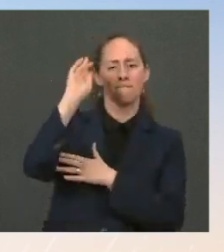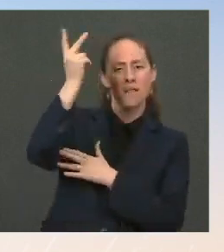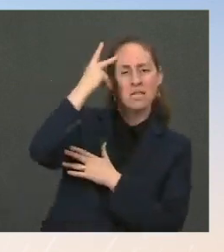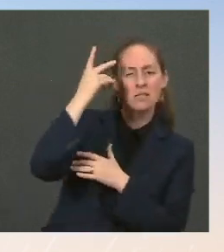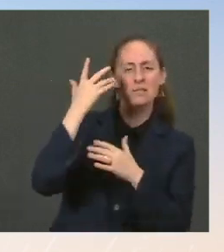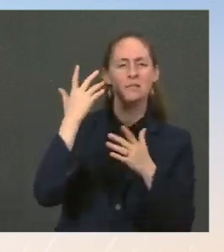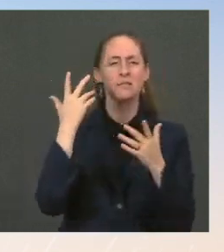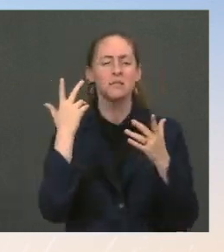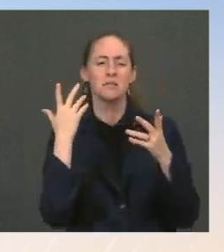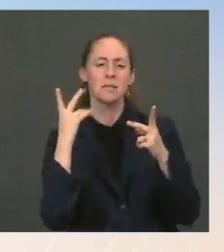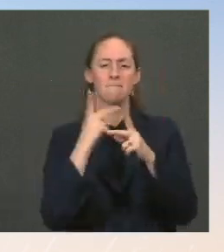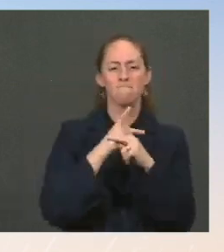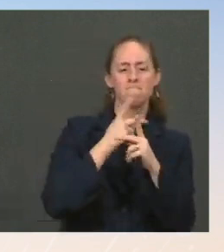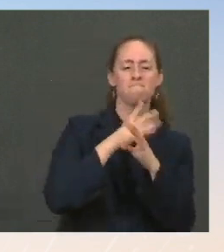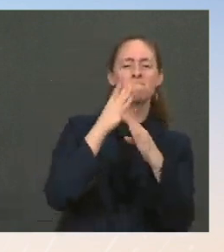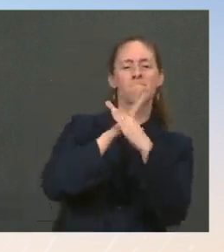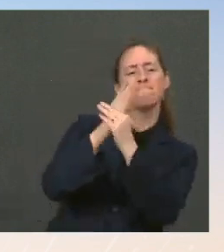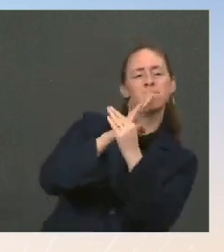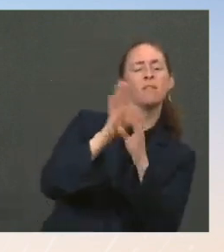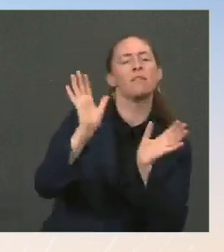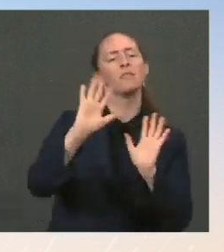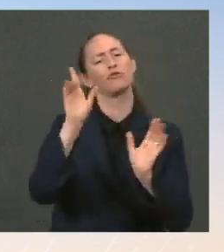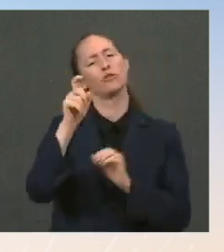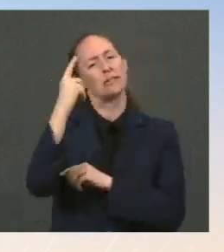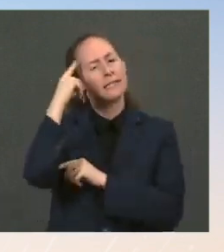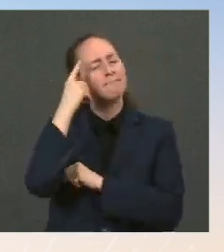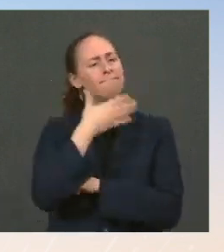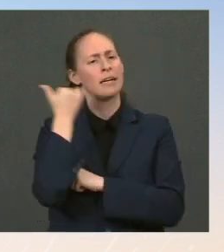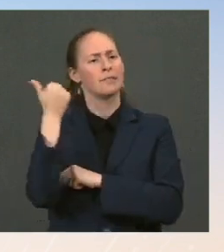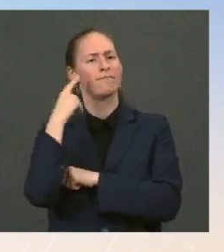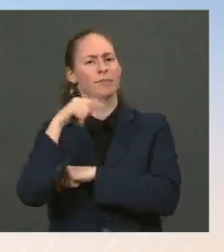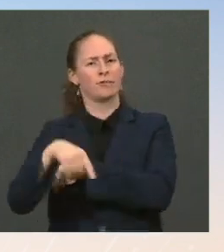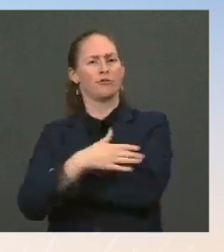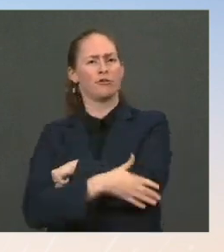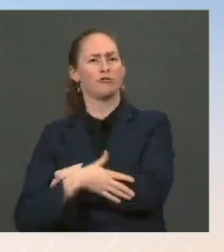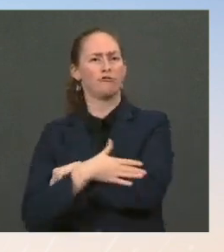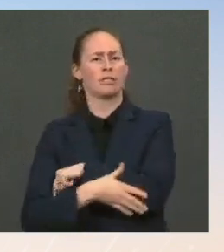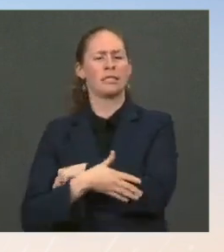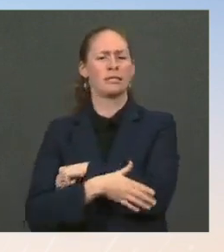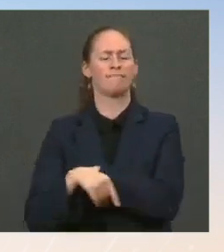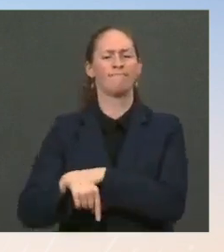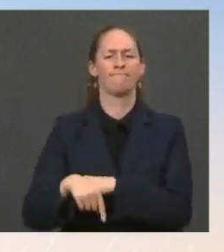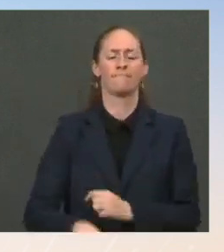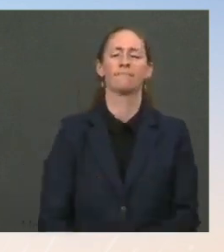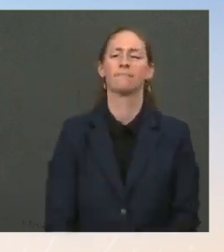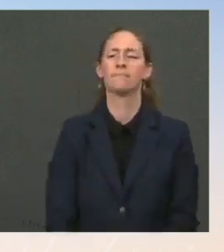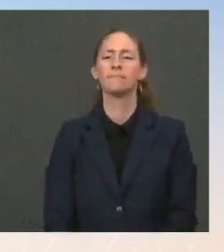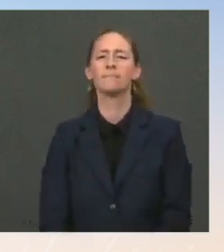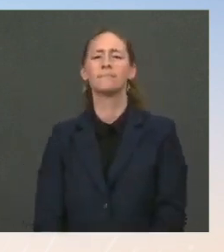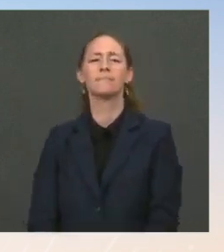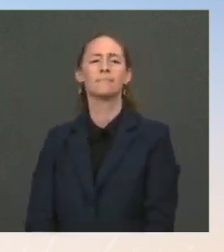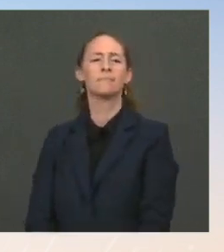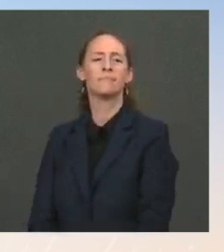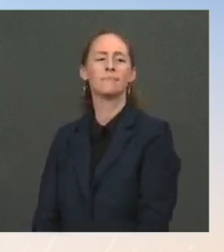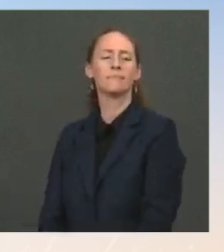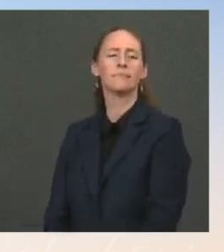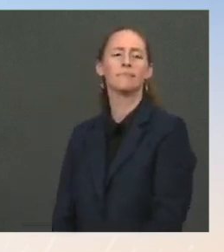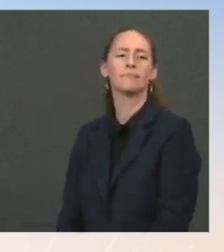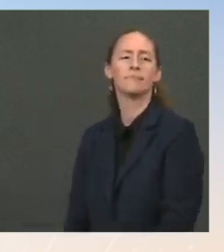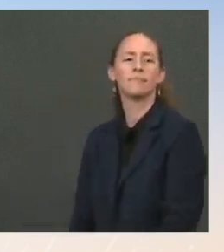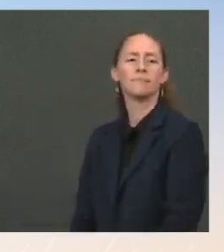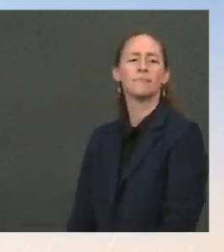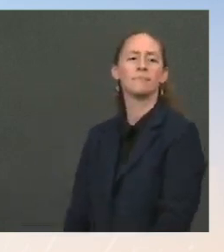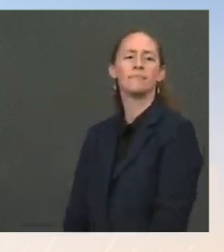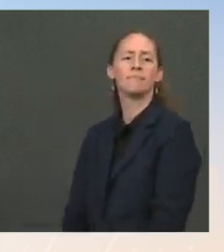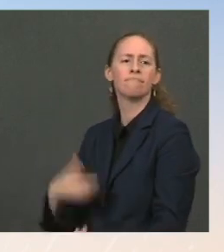what's in the interest of the United States and the full faith and credit of the United States. The president discussed that there was a possibility of a filibuster, a